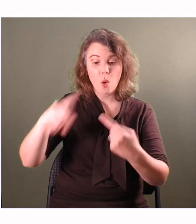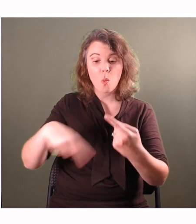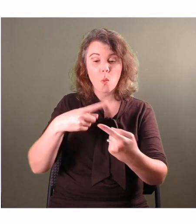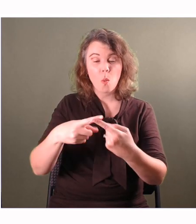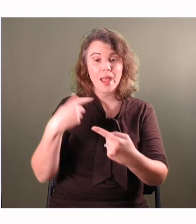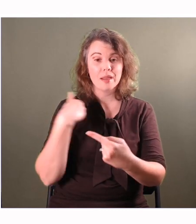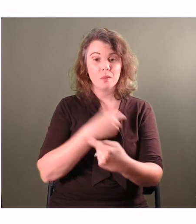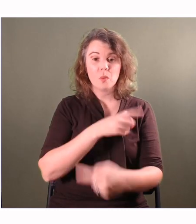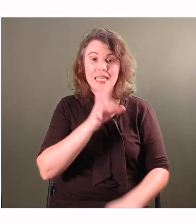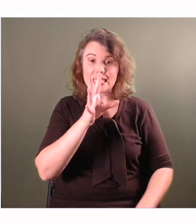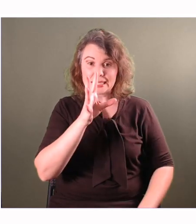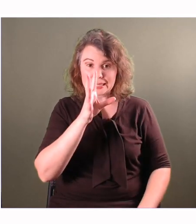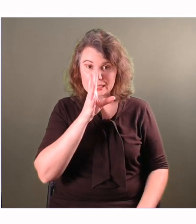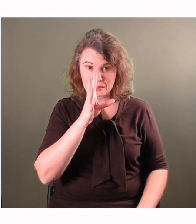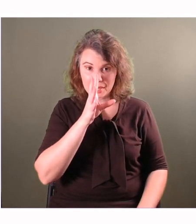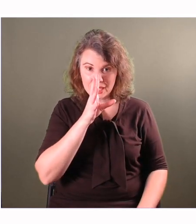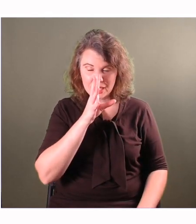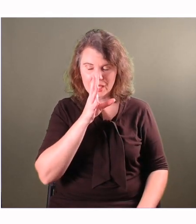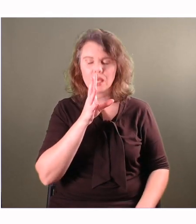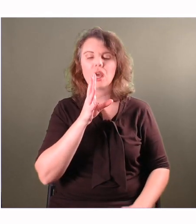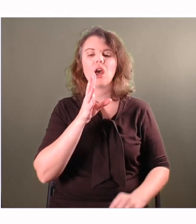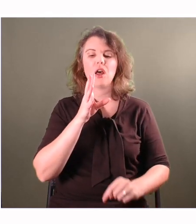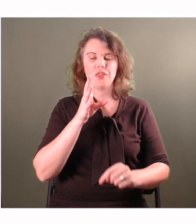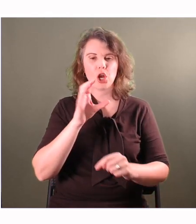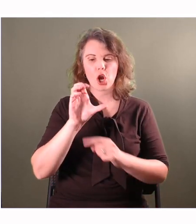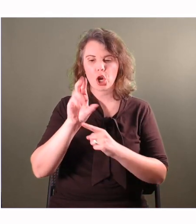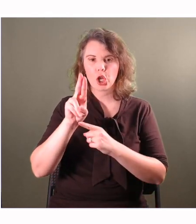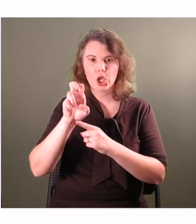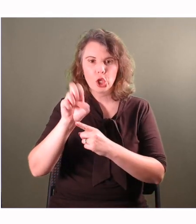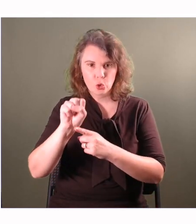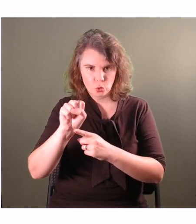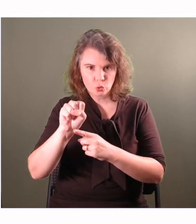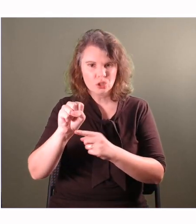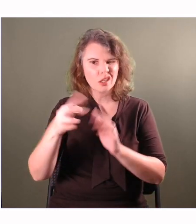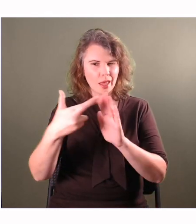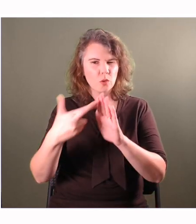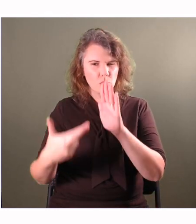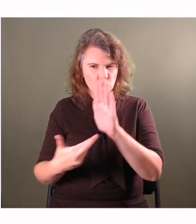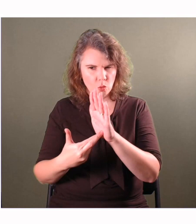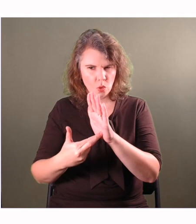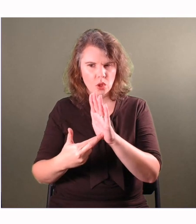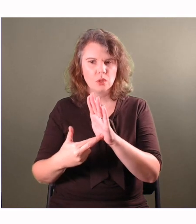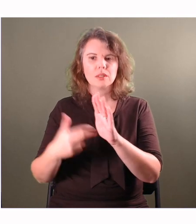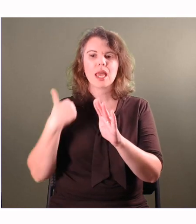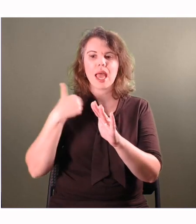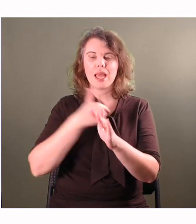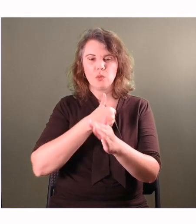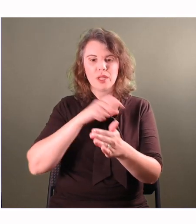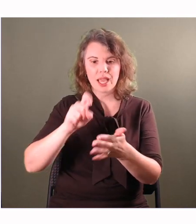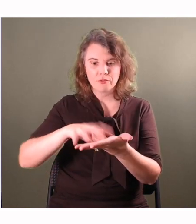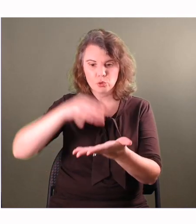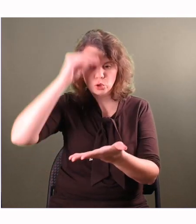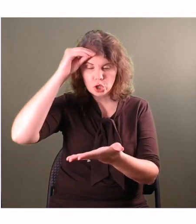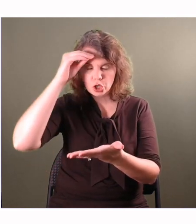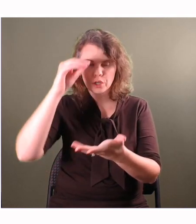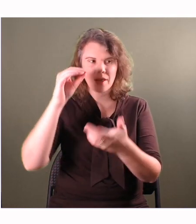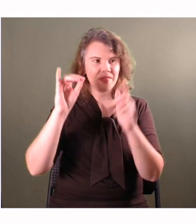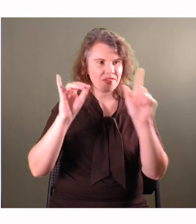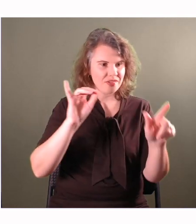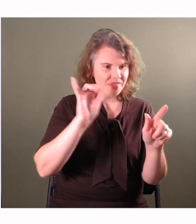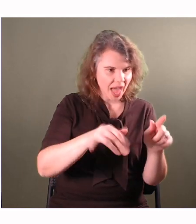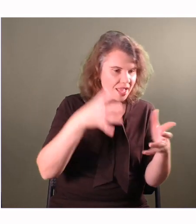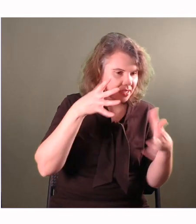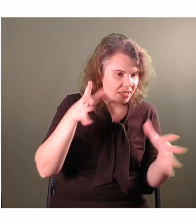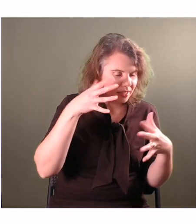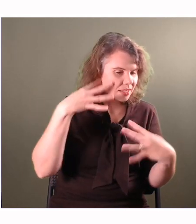have cues, lexical and phonemic cues, things that are helping us to build the syllables, and we have to learn where to put these